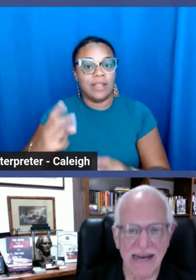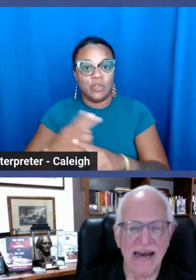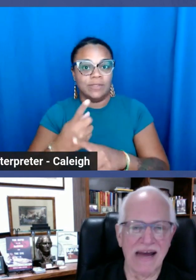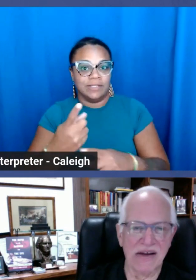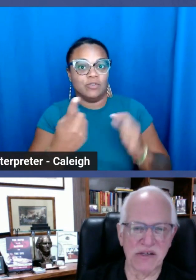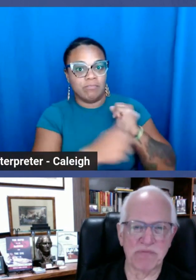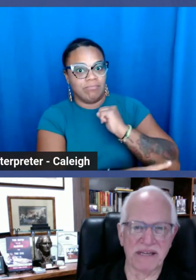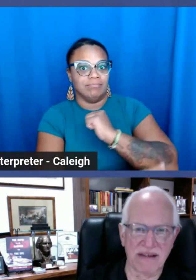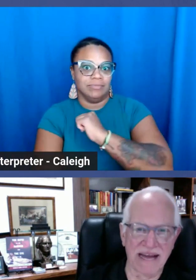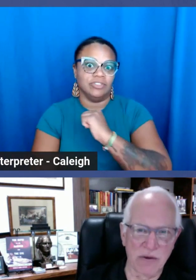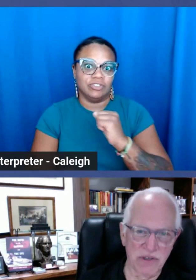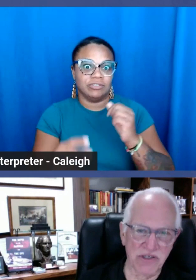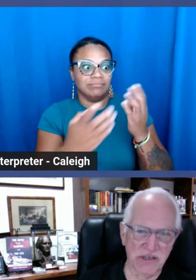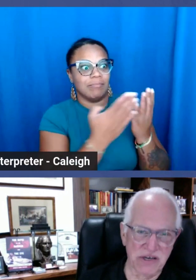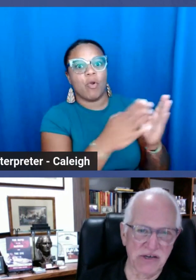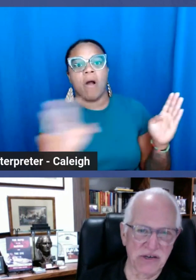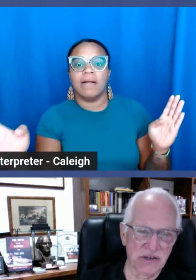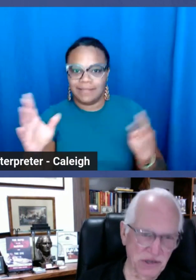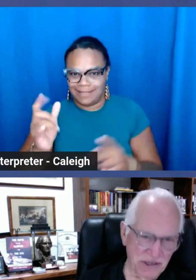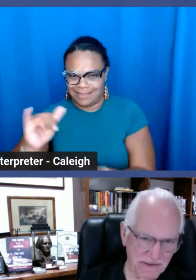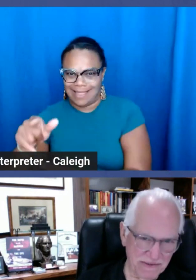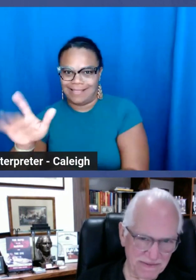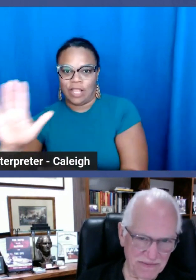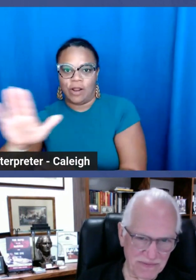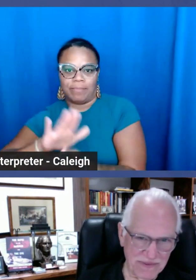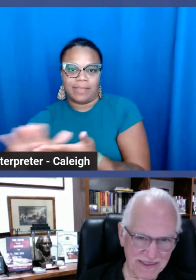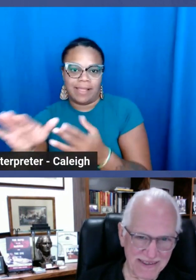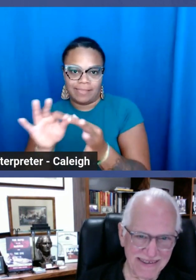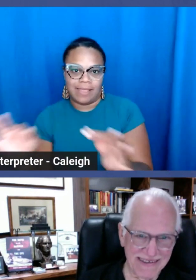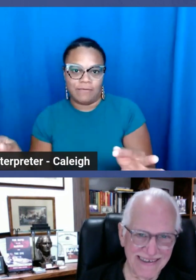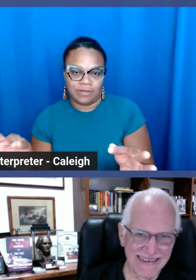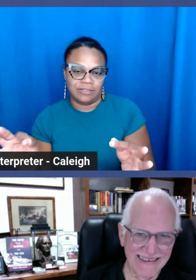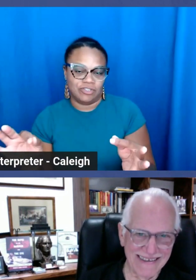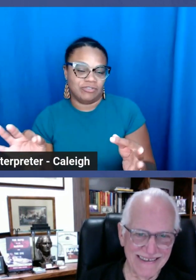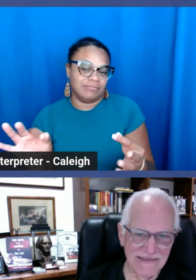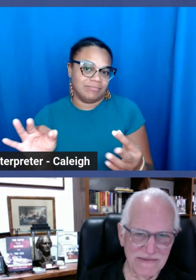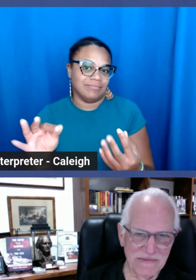expansively as the plain language suggested it could.